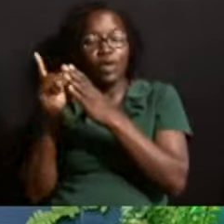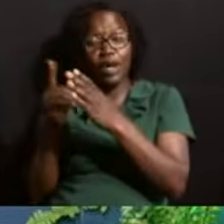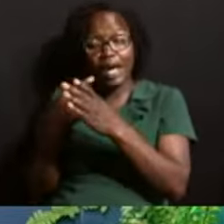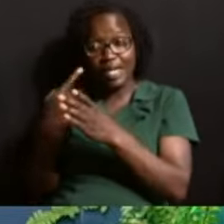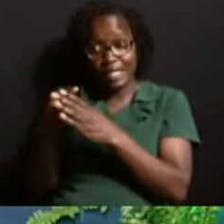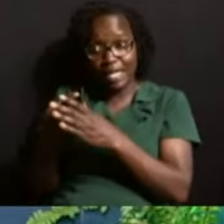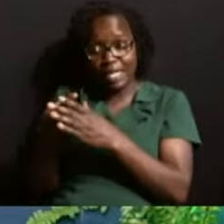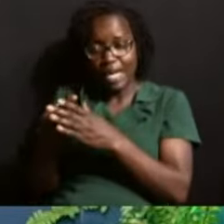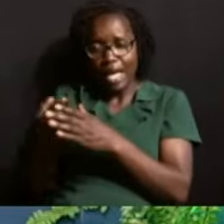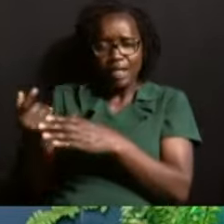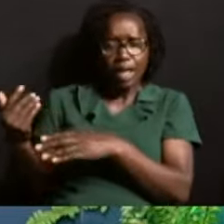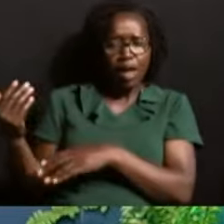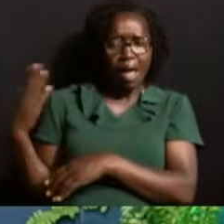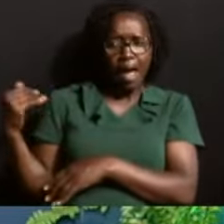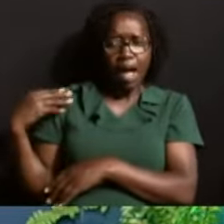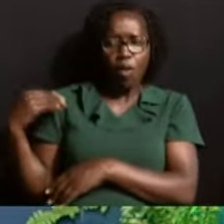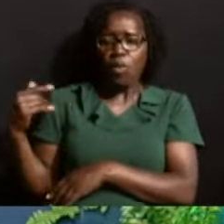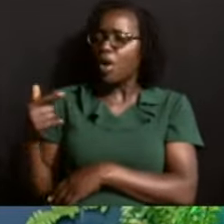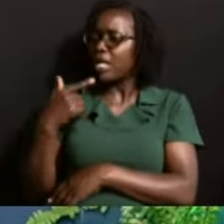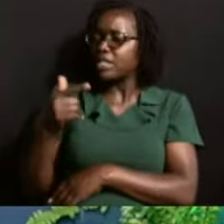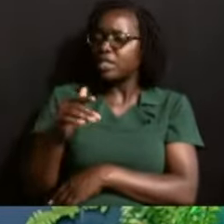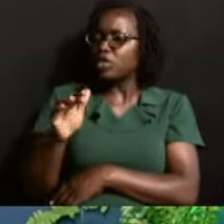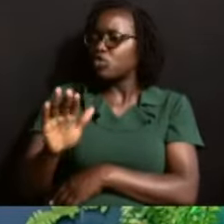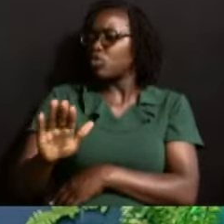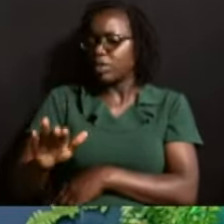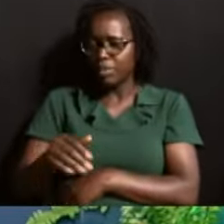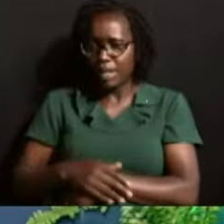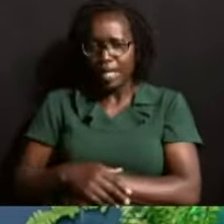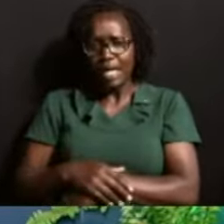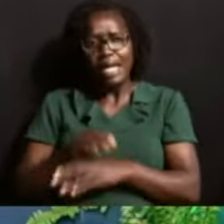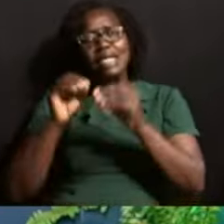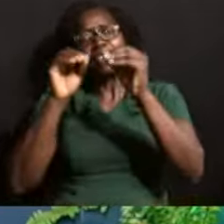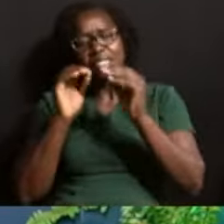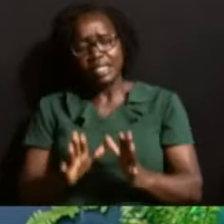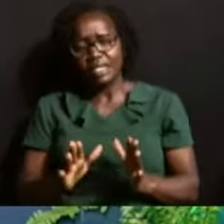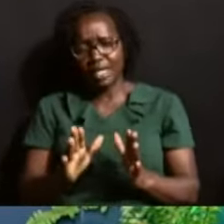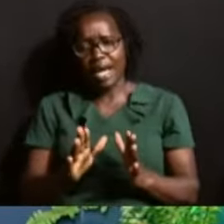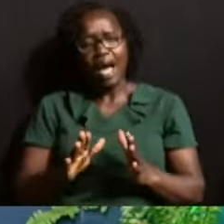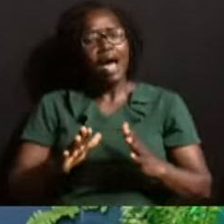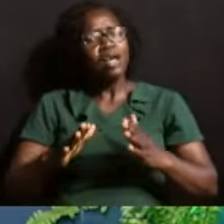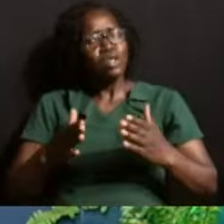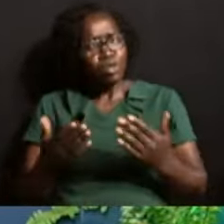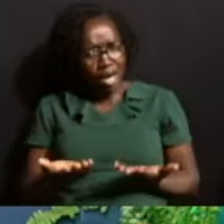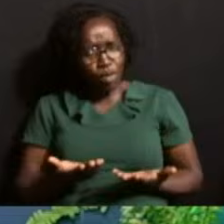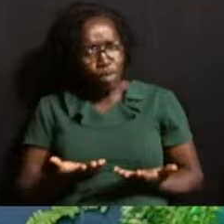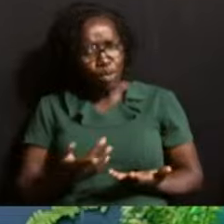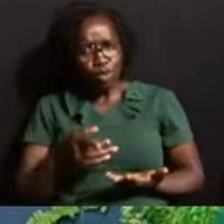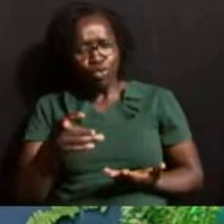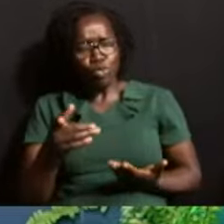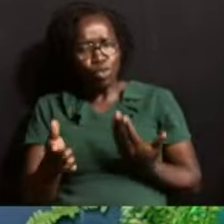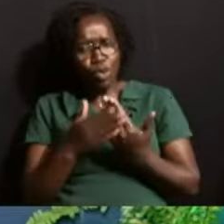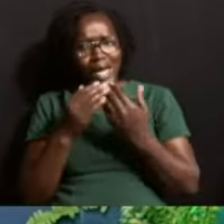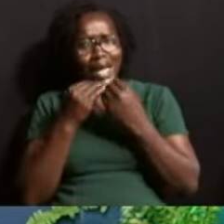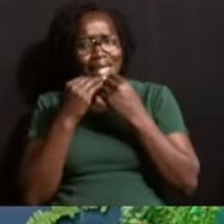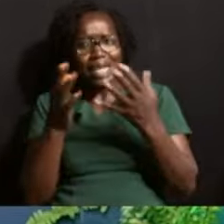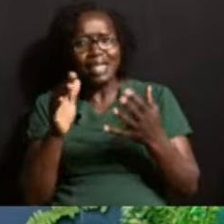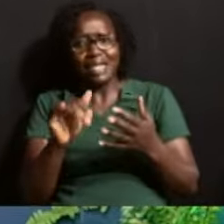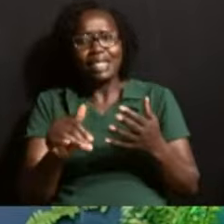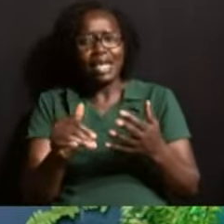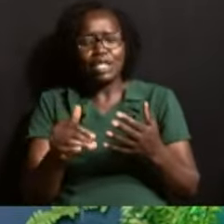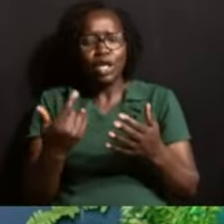And they awoke him and say to him, teacher, do you not care that we